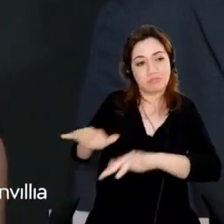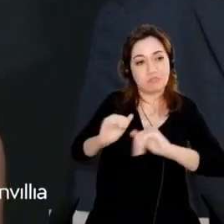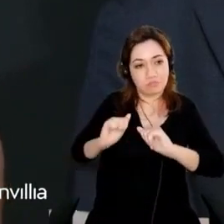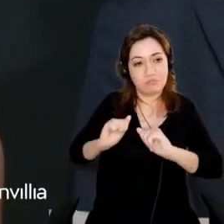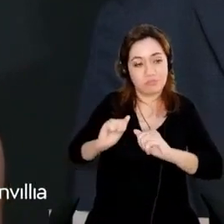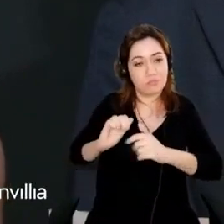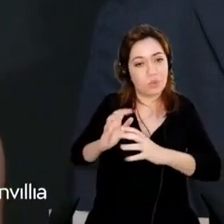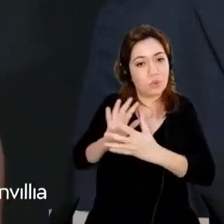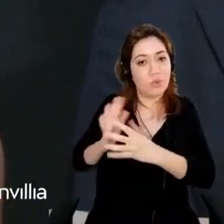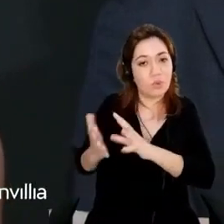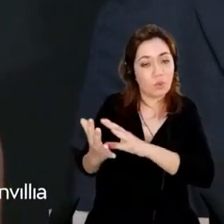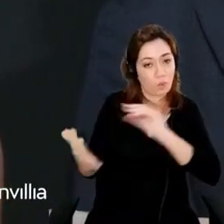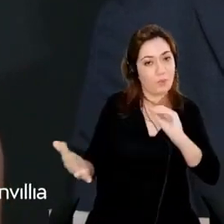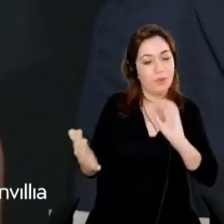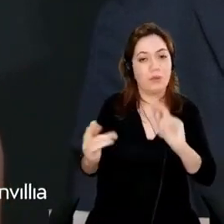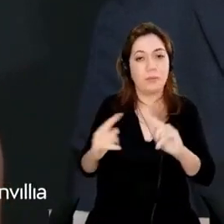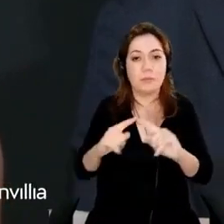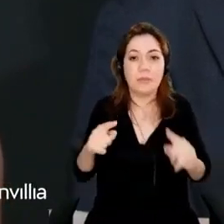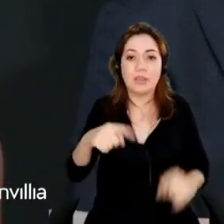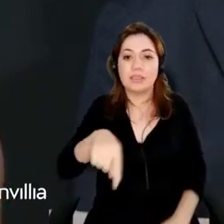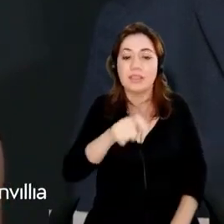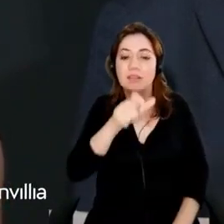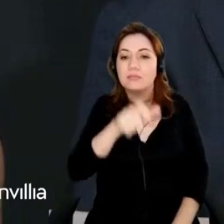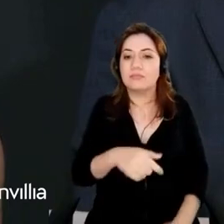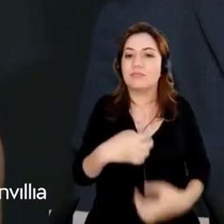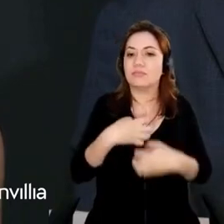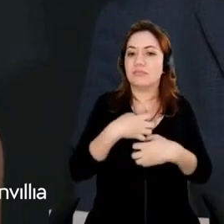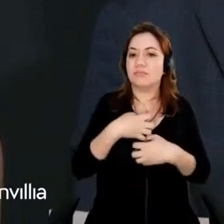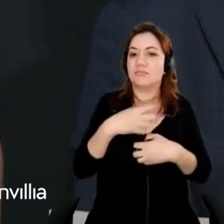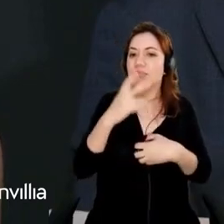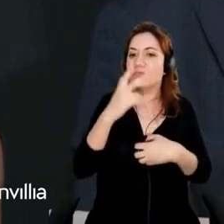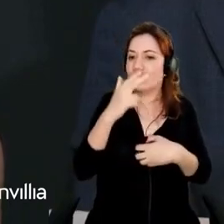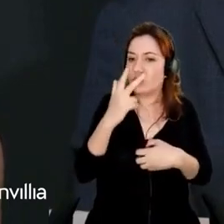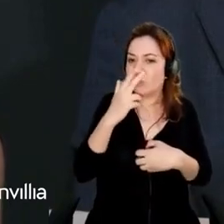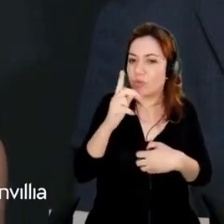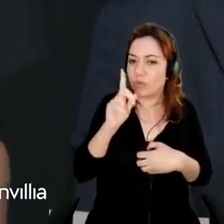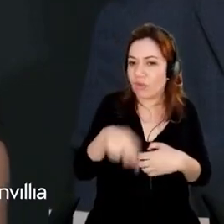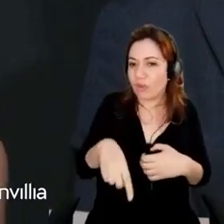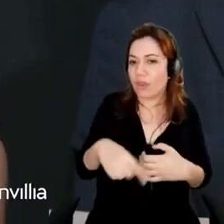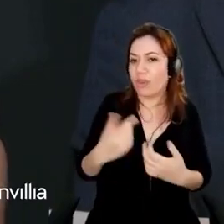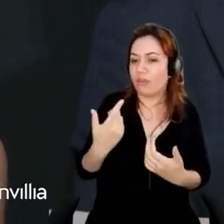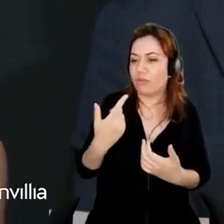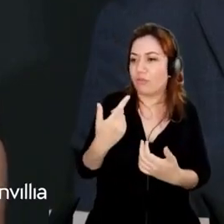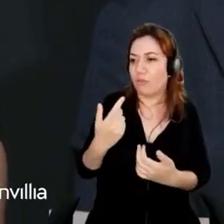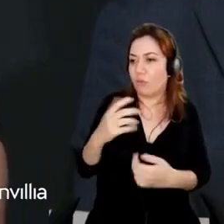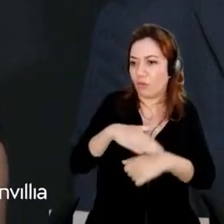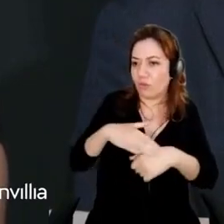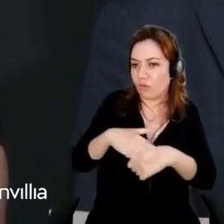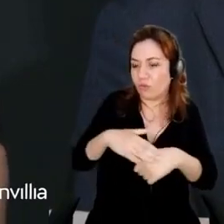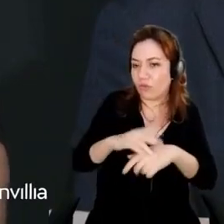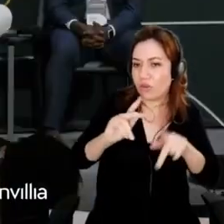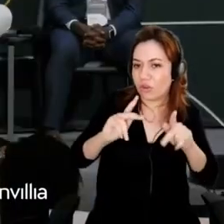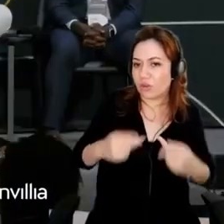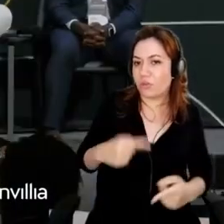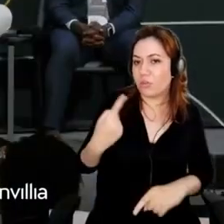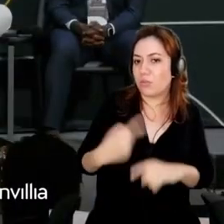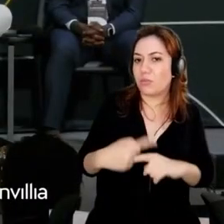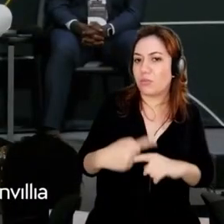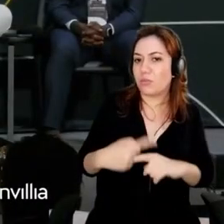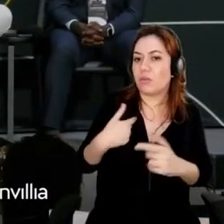saying that, fooled. They are talking to a human being. Why should I get rid of that expectation?